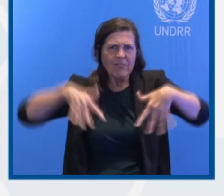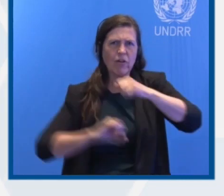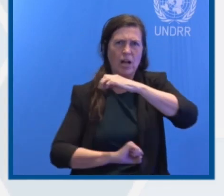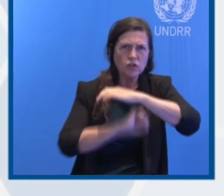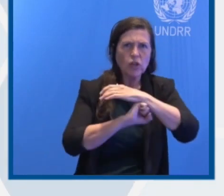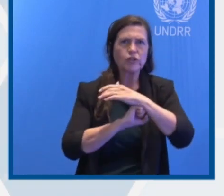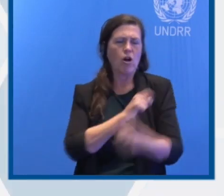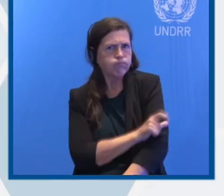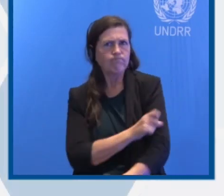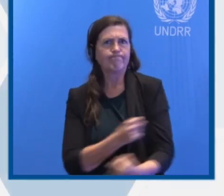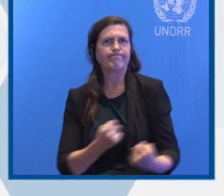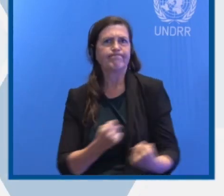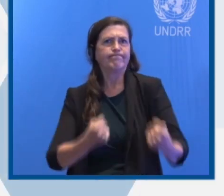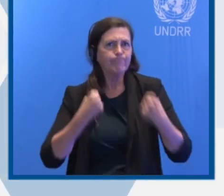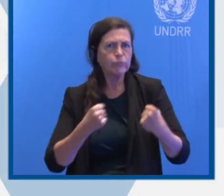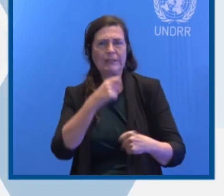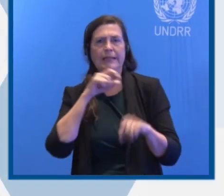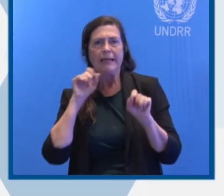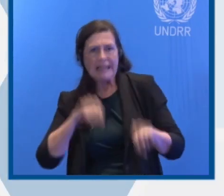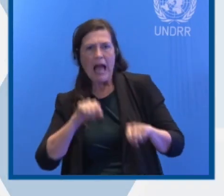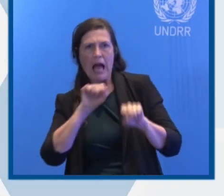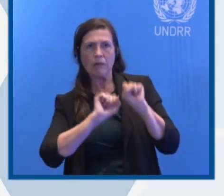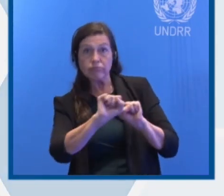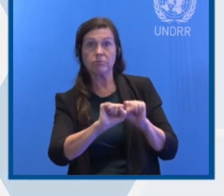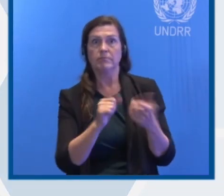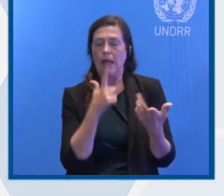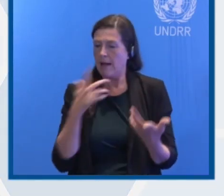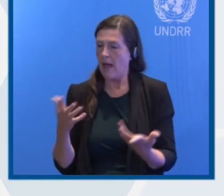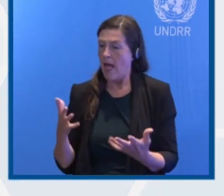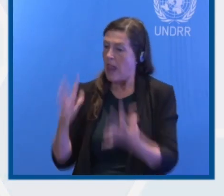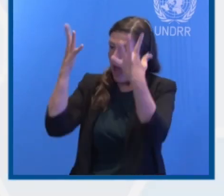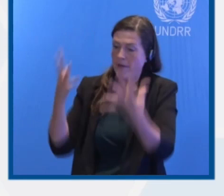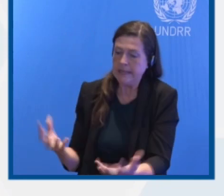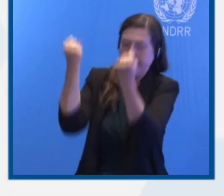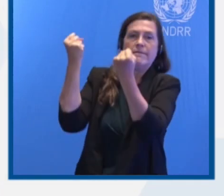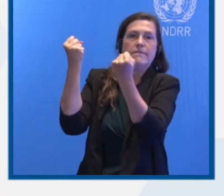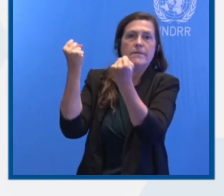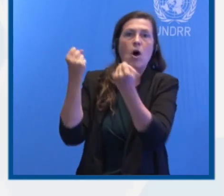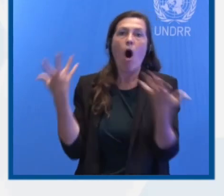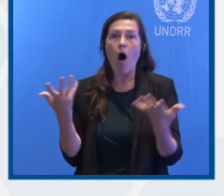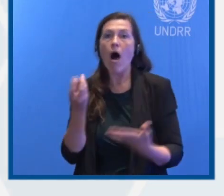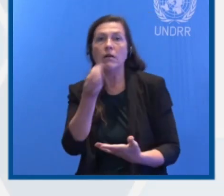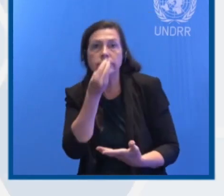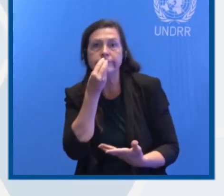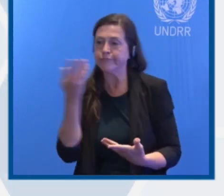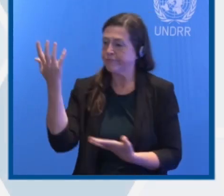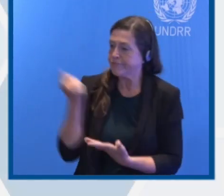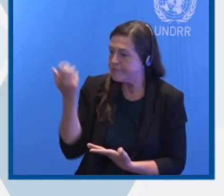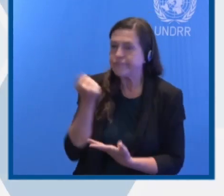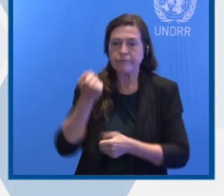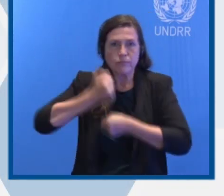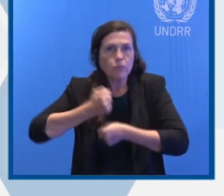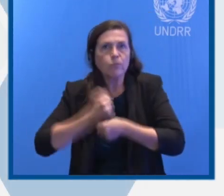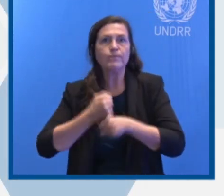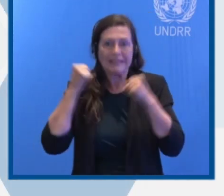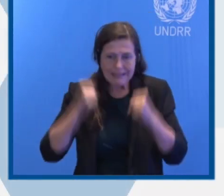moving beyond lives to saving livelihoods, protecting infrastructure is absolutely critical. If we